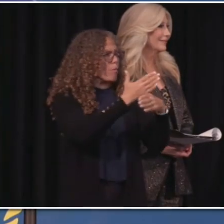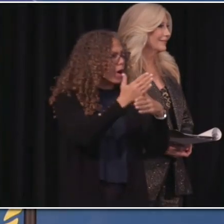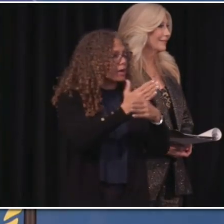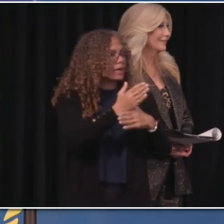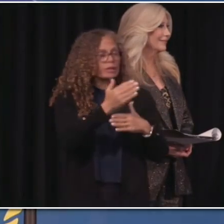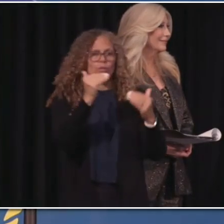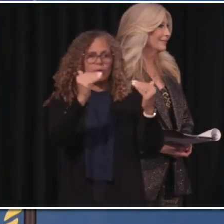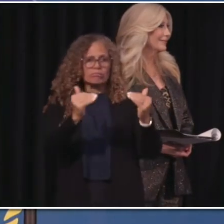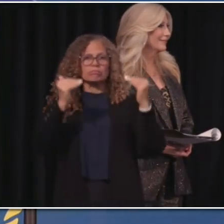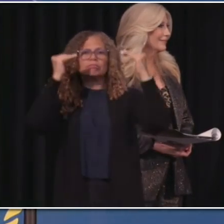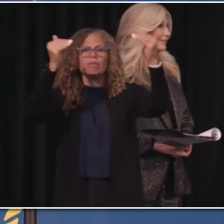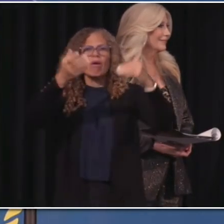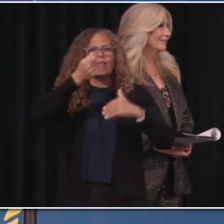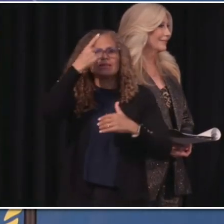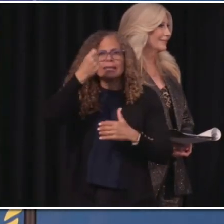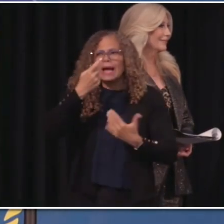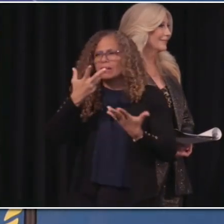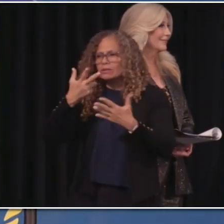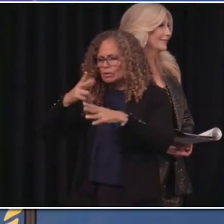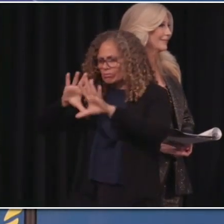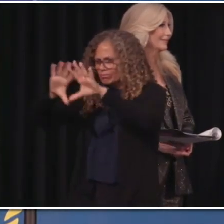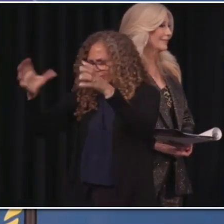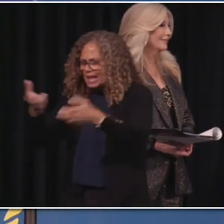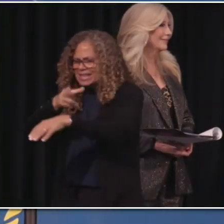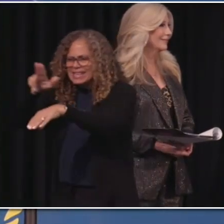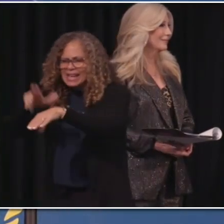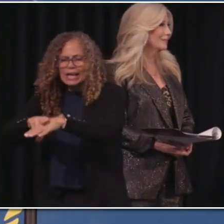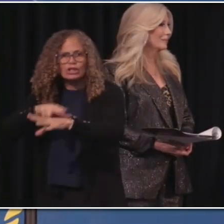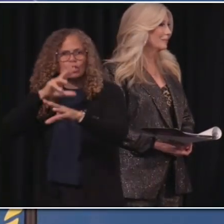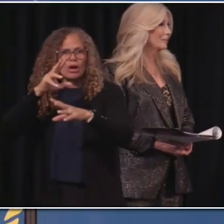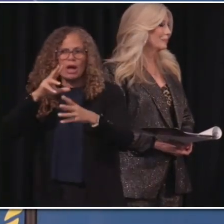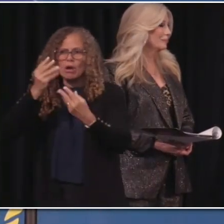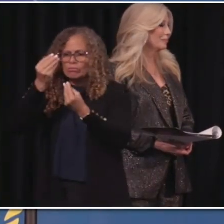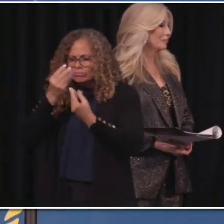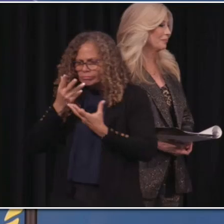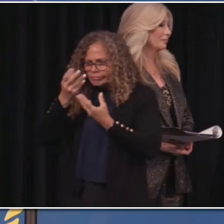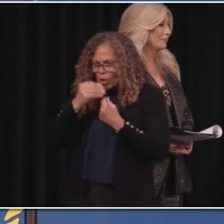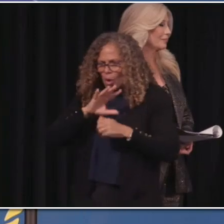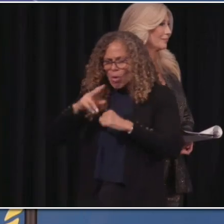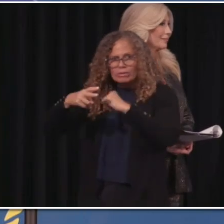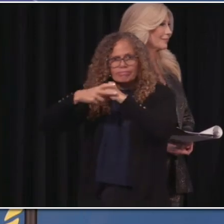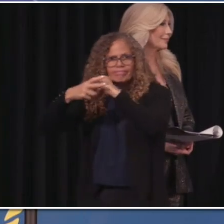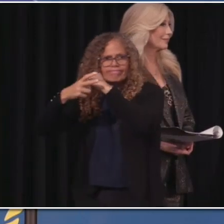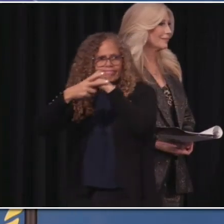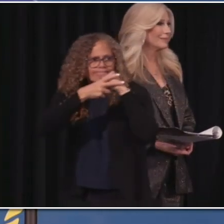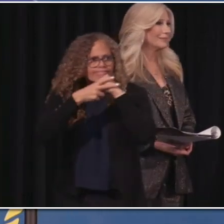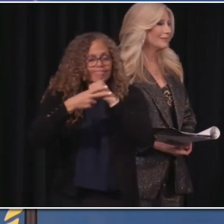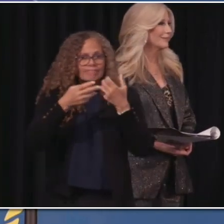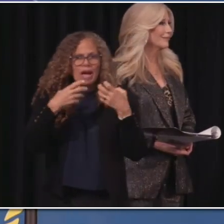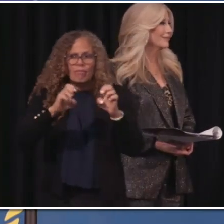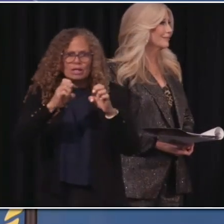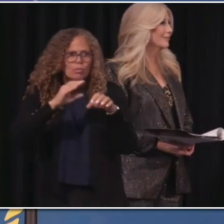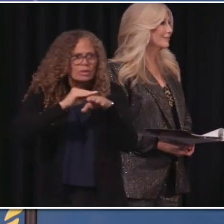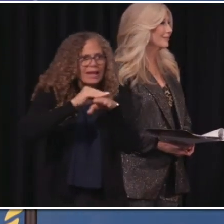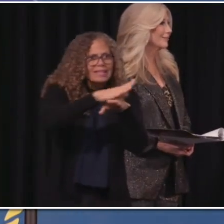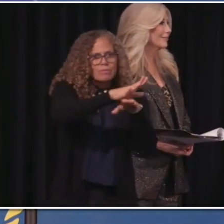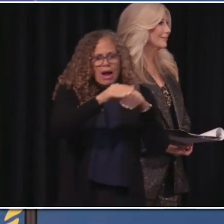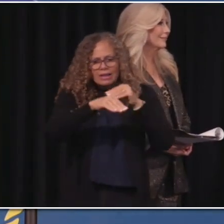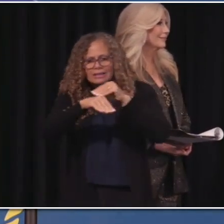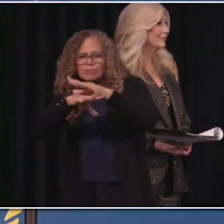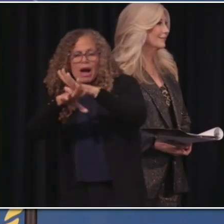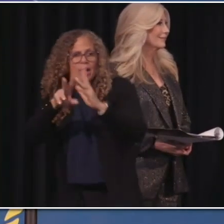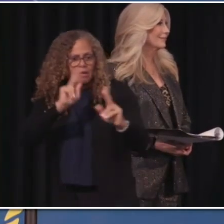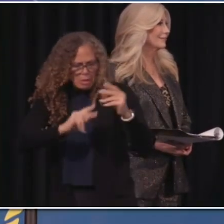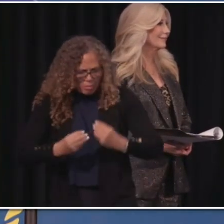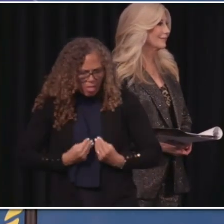our understanding of the natural world, informing our own conservation efforts, and inspiring others to love,